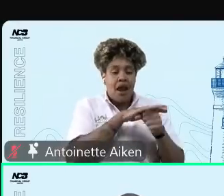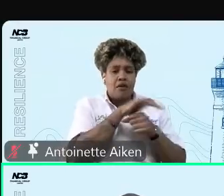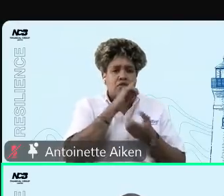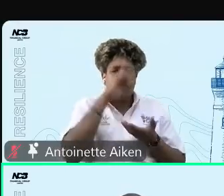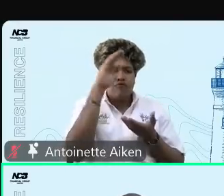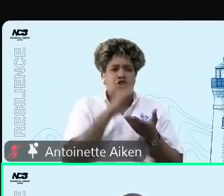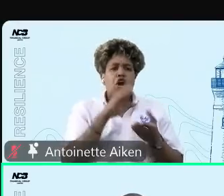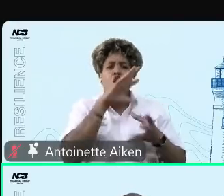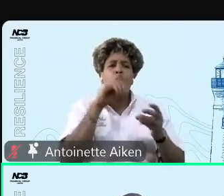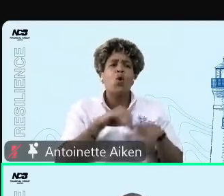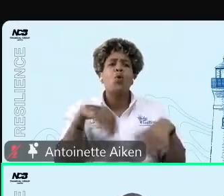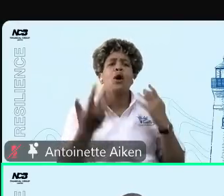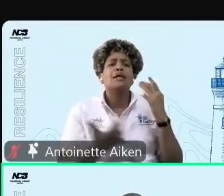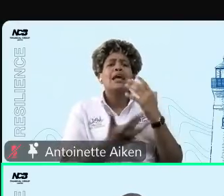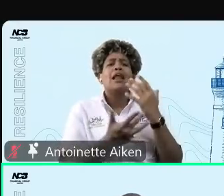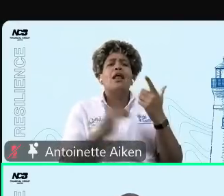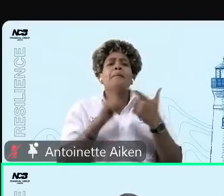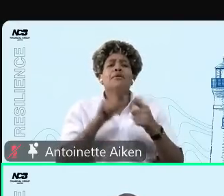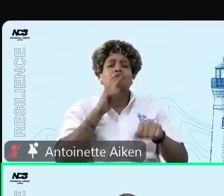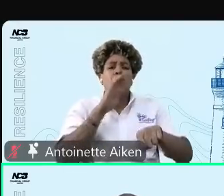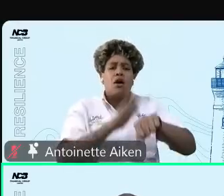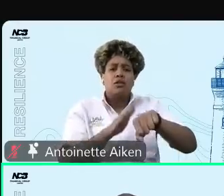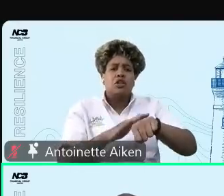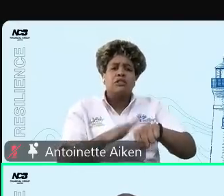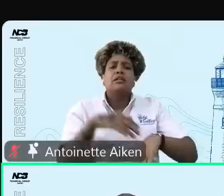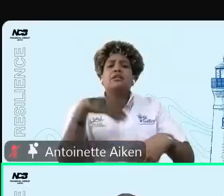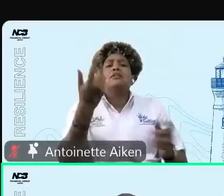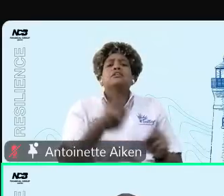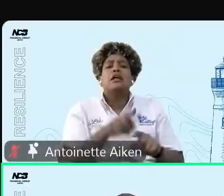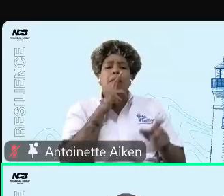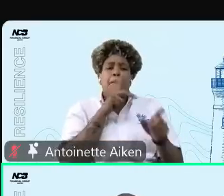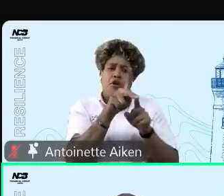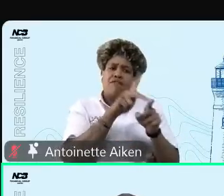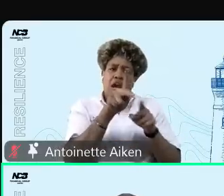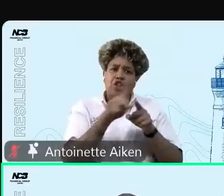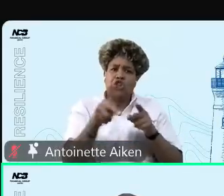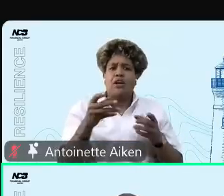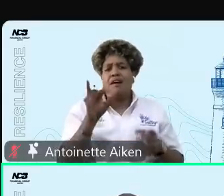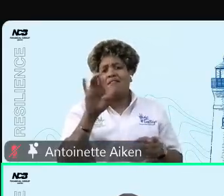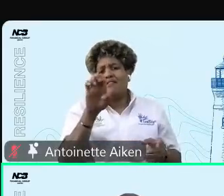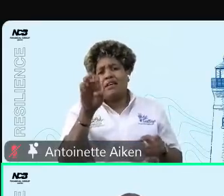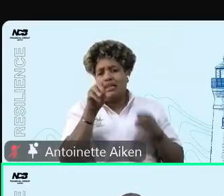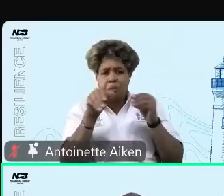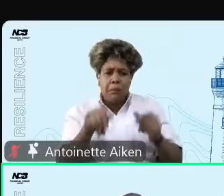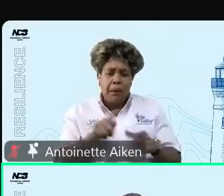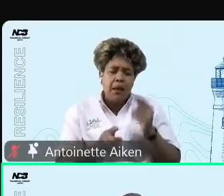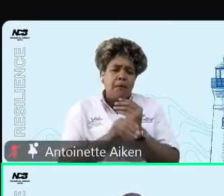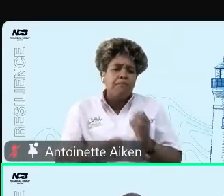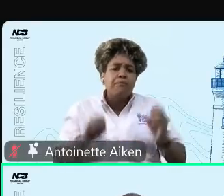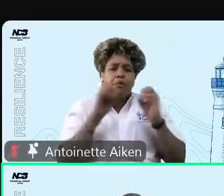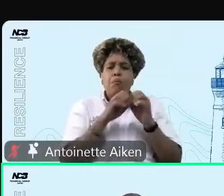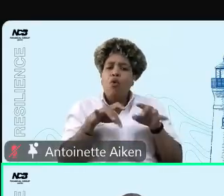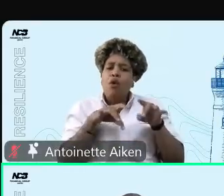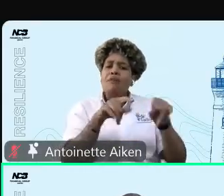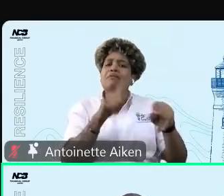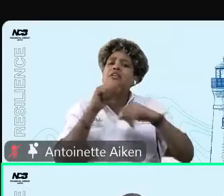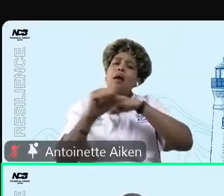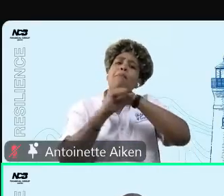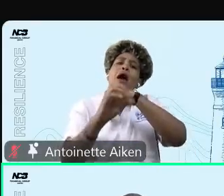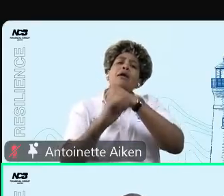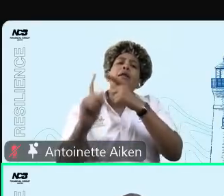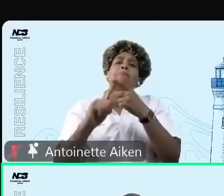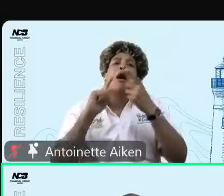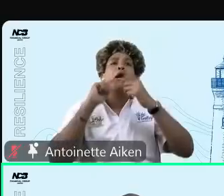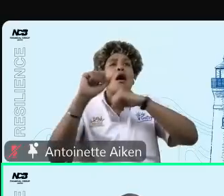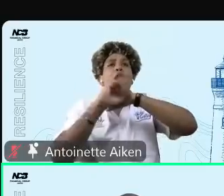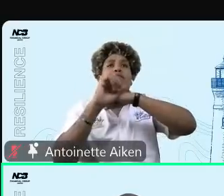reduction included technical and consultancy, professional fees, as well as more efficient marketing and